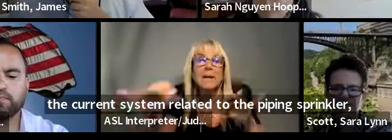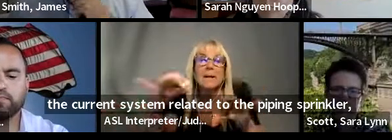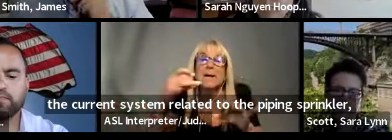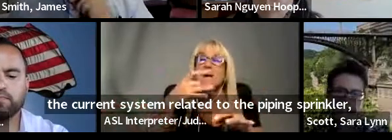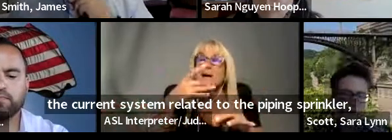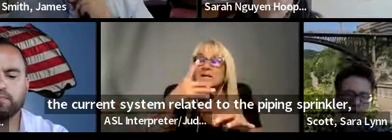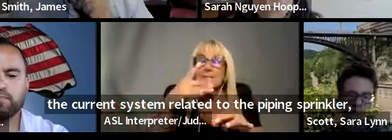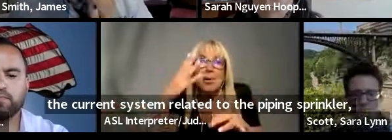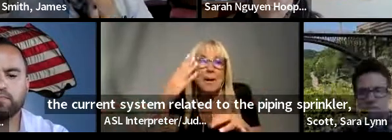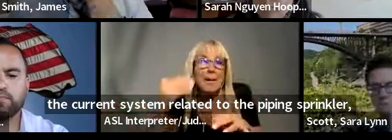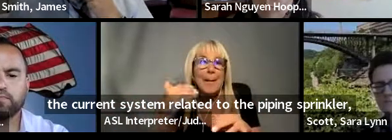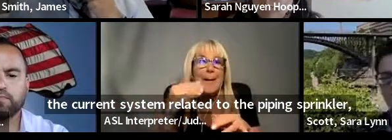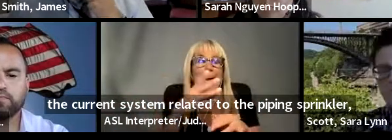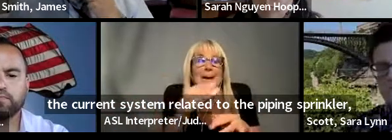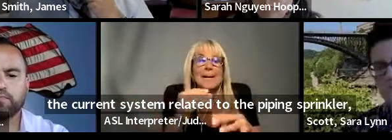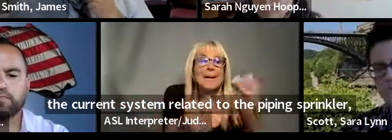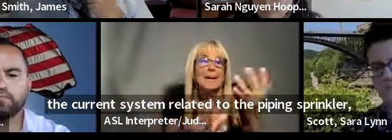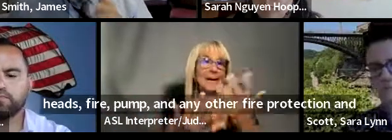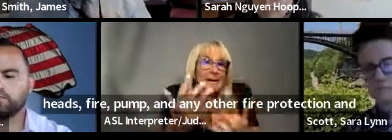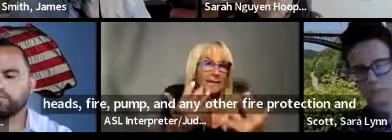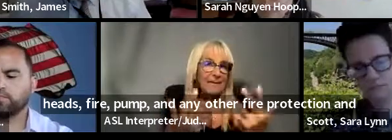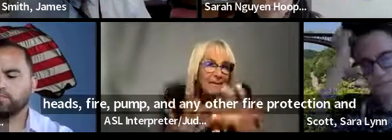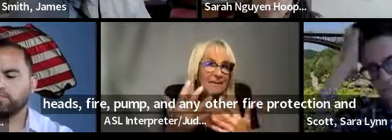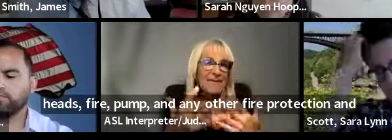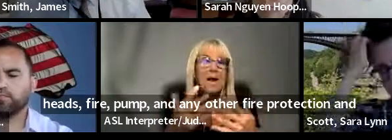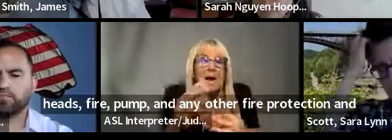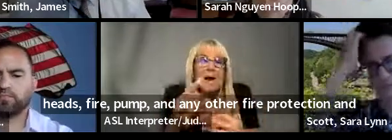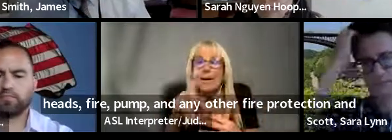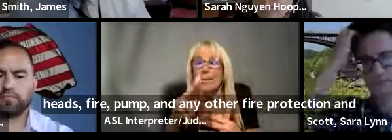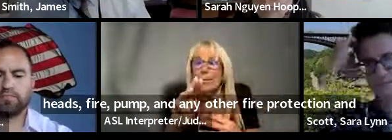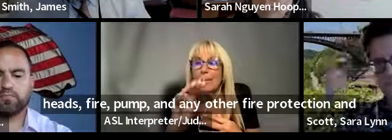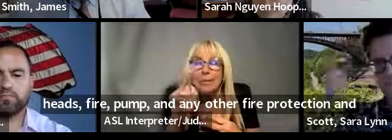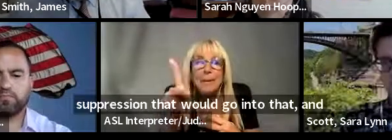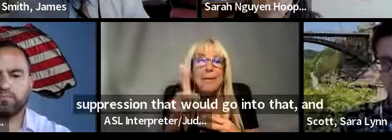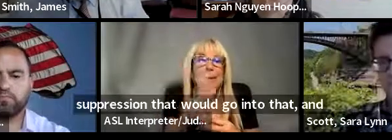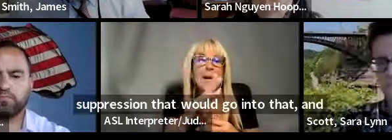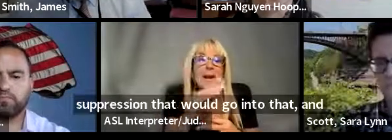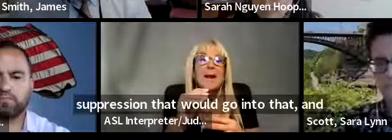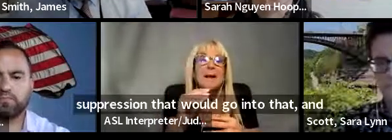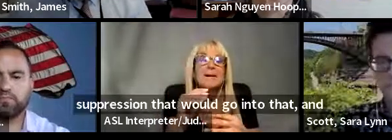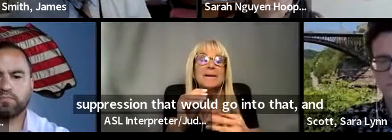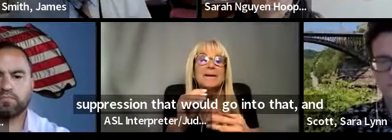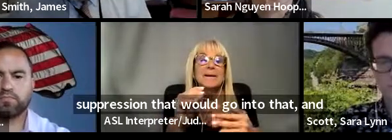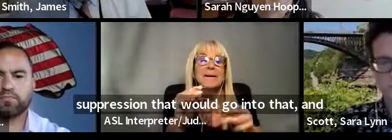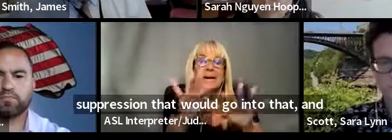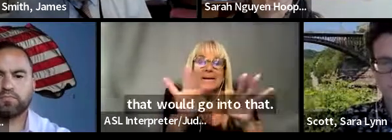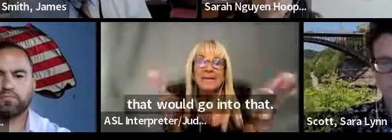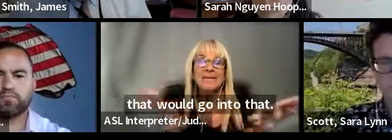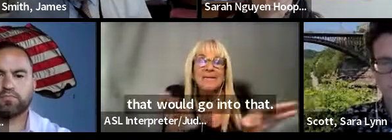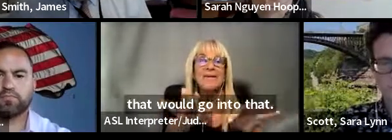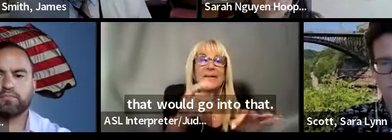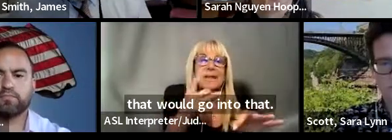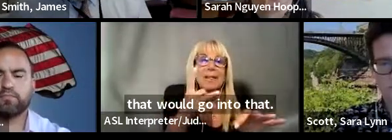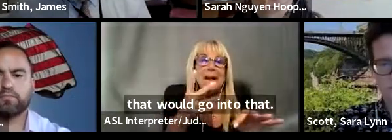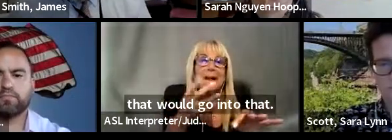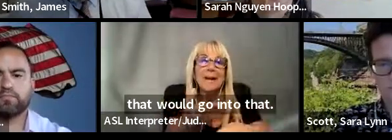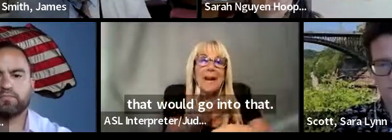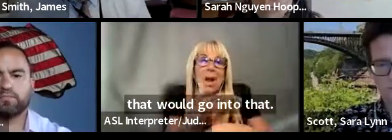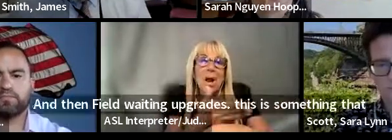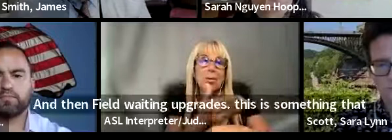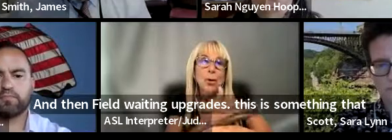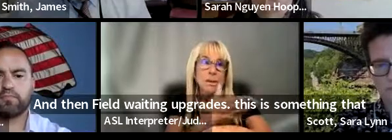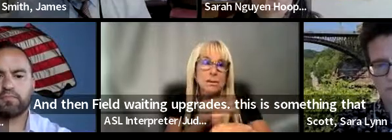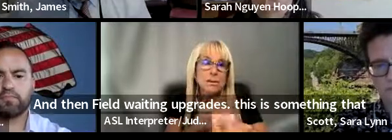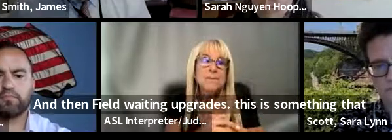fire protection and suppression appurtenances that would go into that. And then field lighting upgrades. This is something that you see